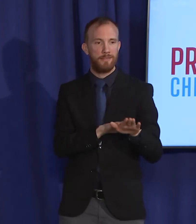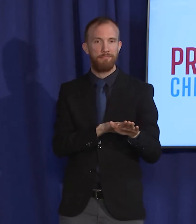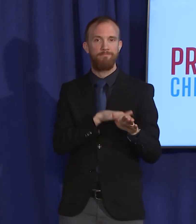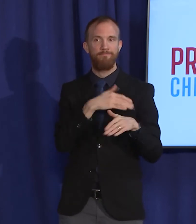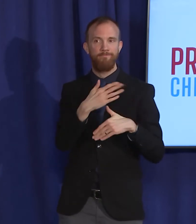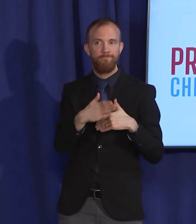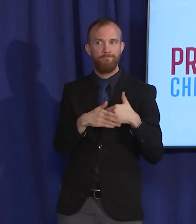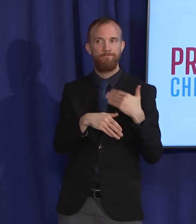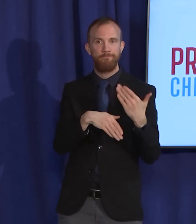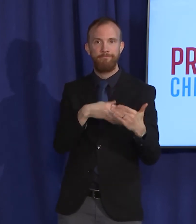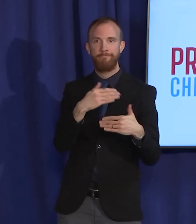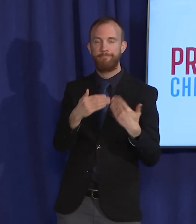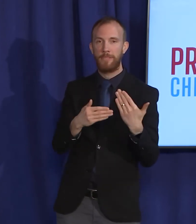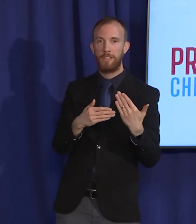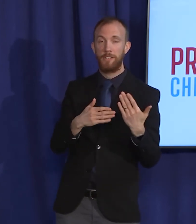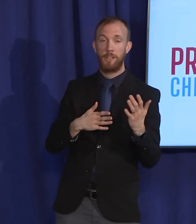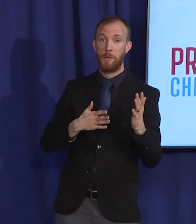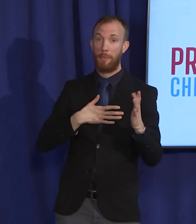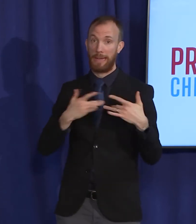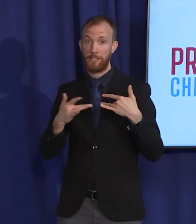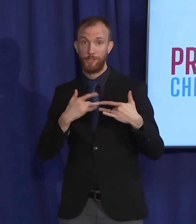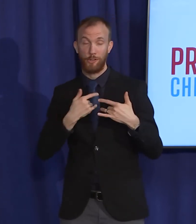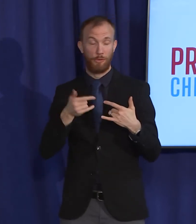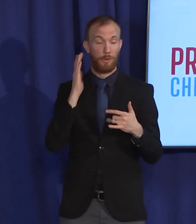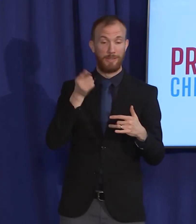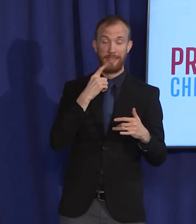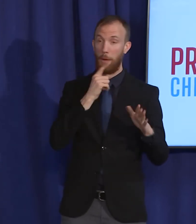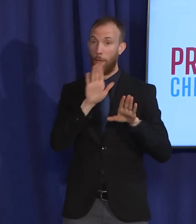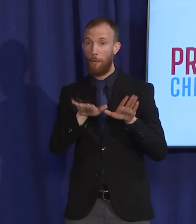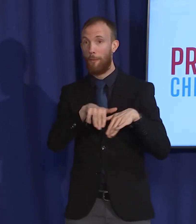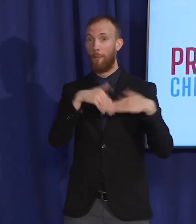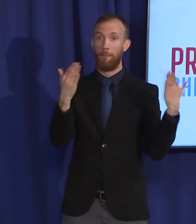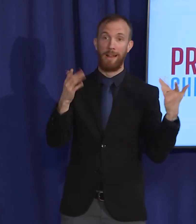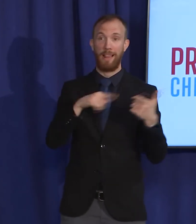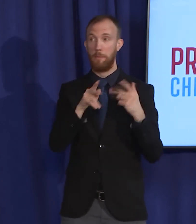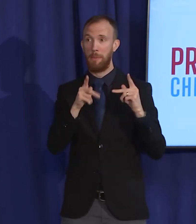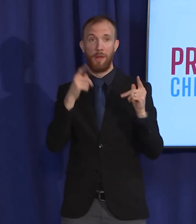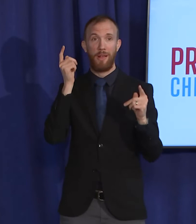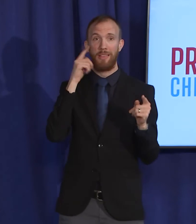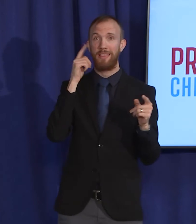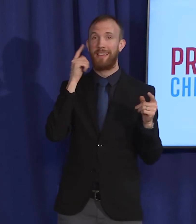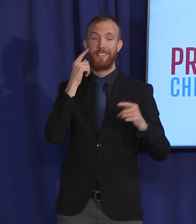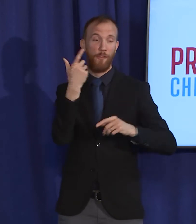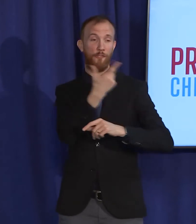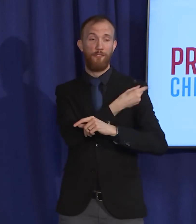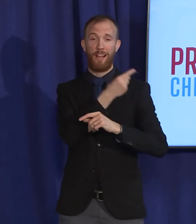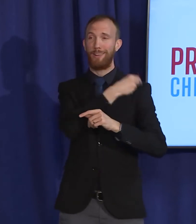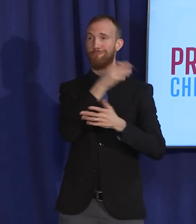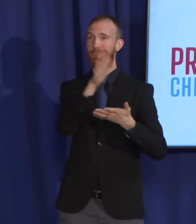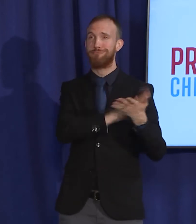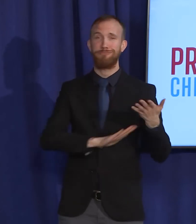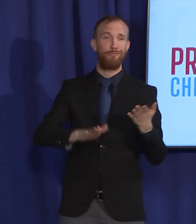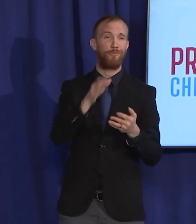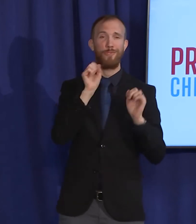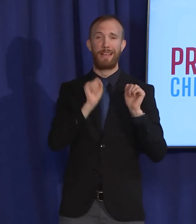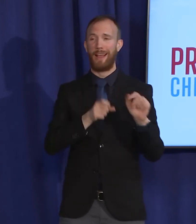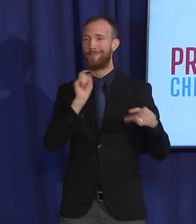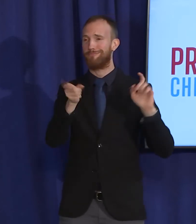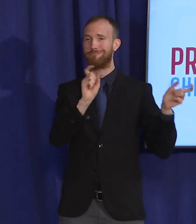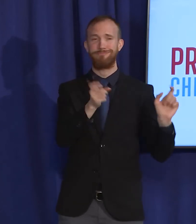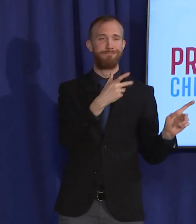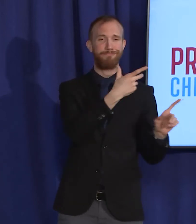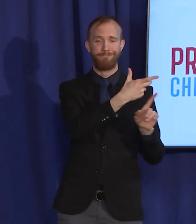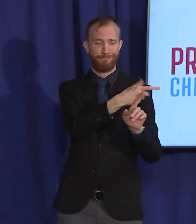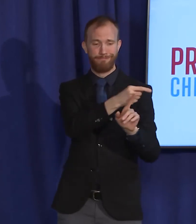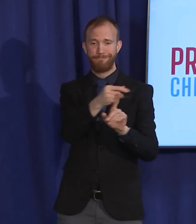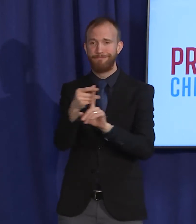is that, right, people will think magically there is a huge supply that starts March 29th, and there isn't. But we will have received by that